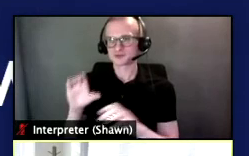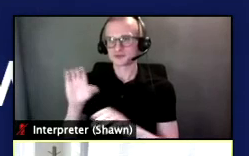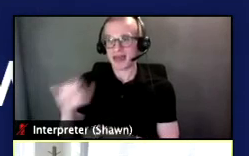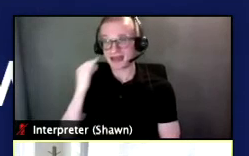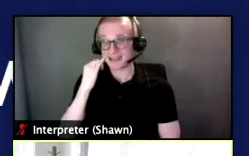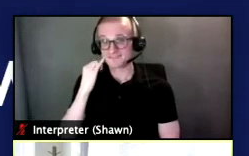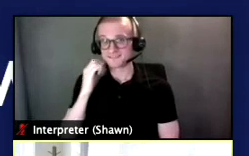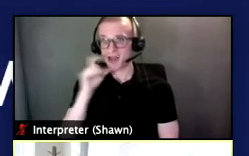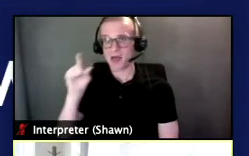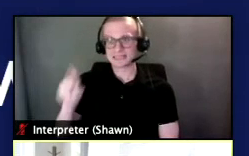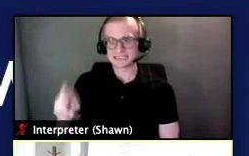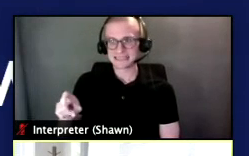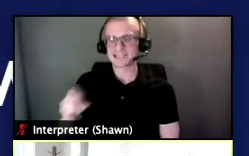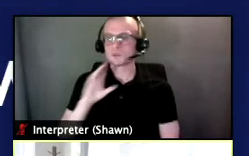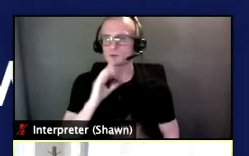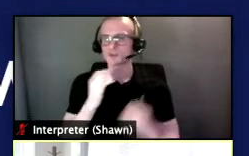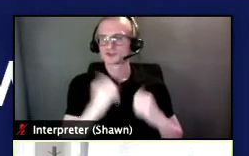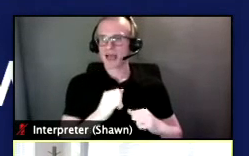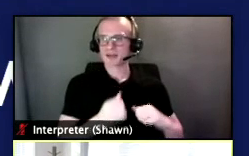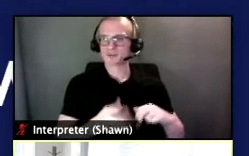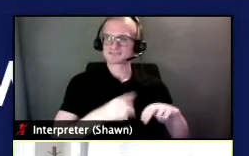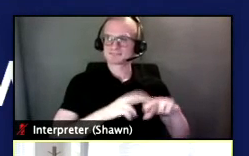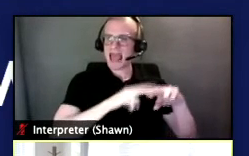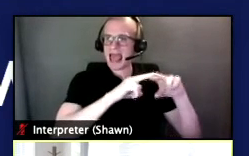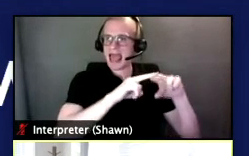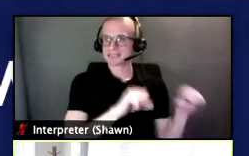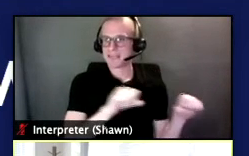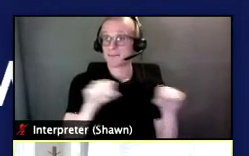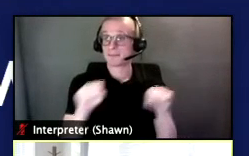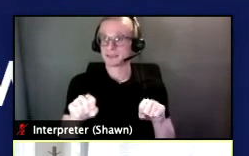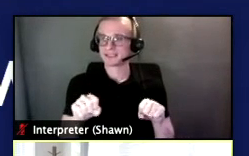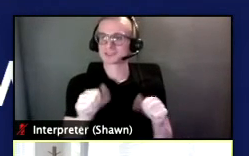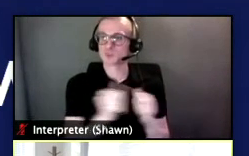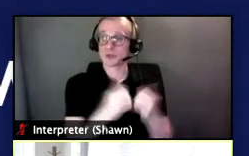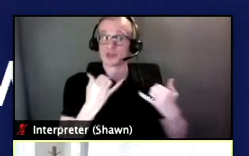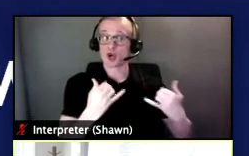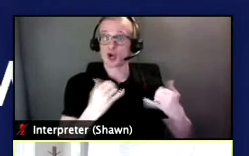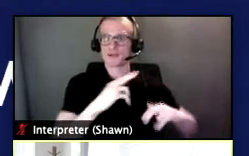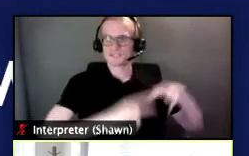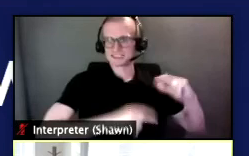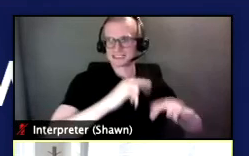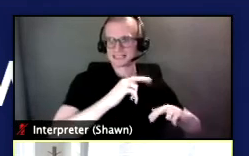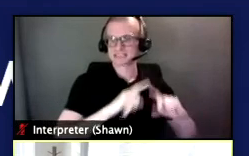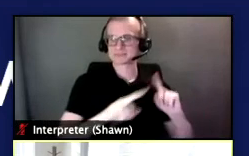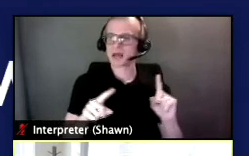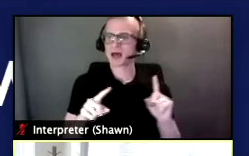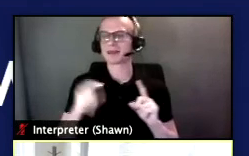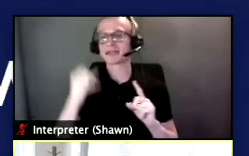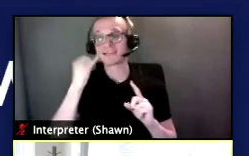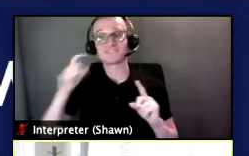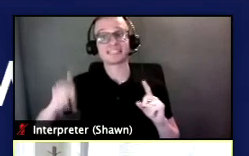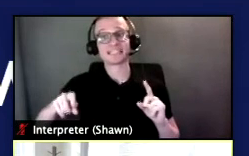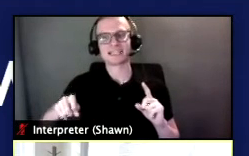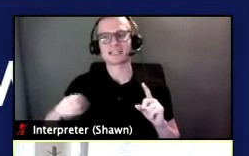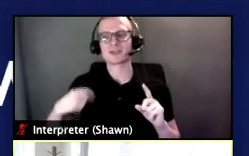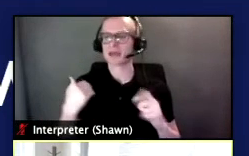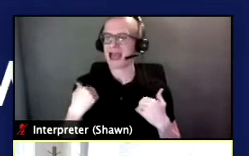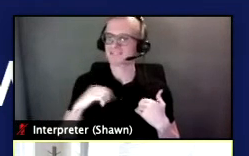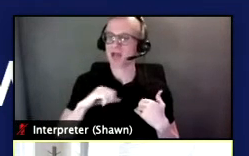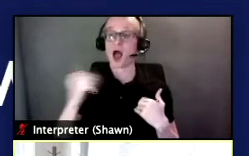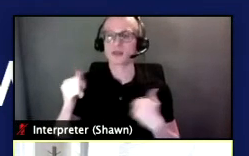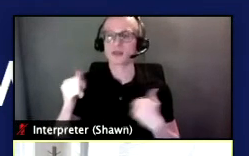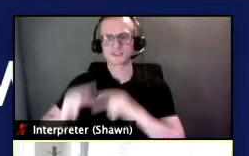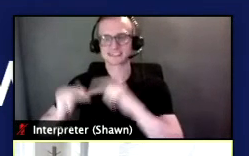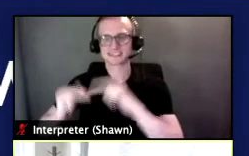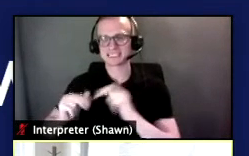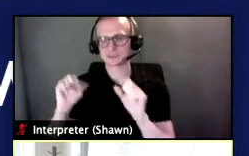facilities. But as the last resort, we do have facilities that we can move to. Staffing's still a